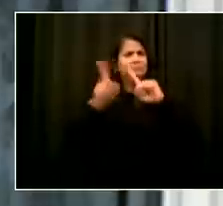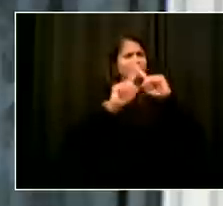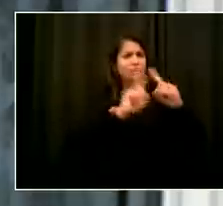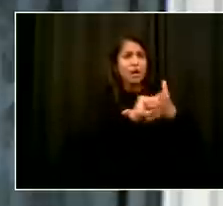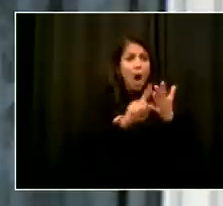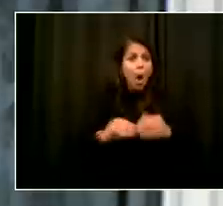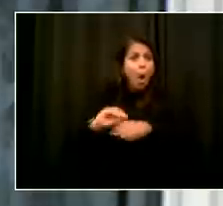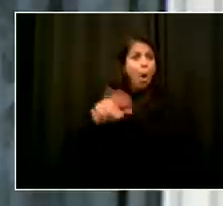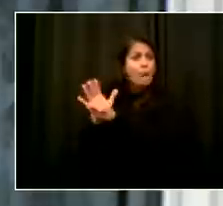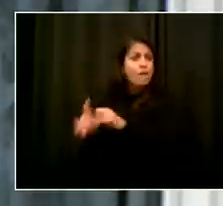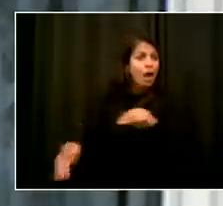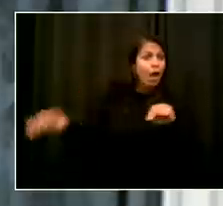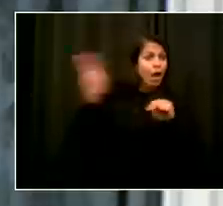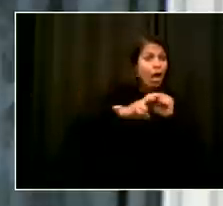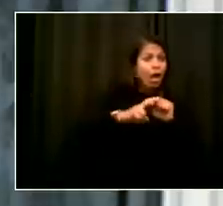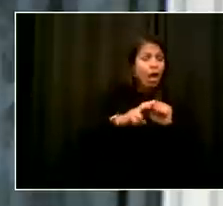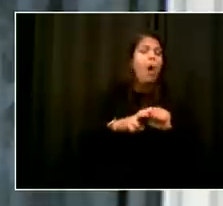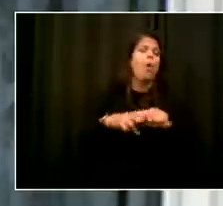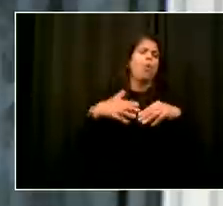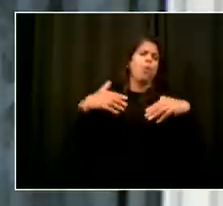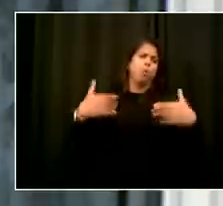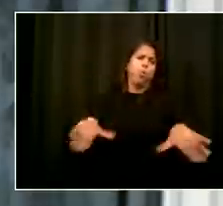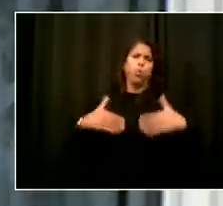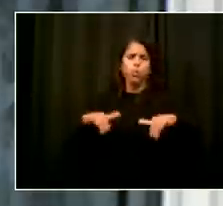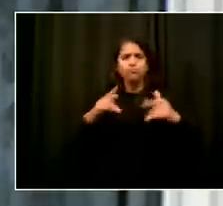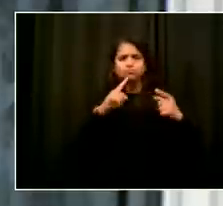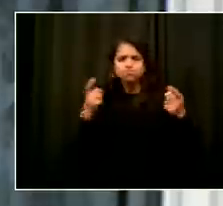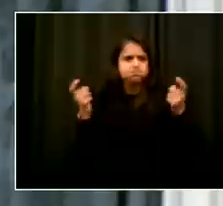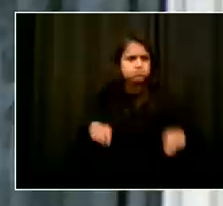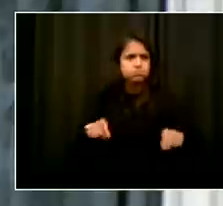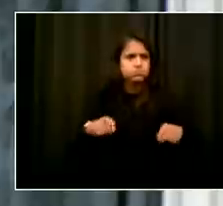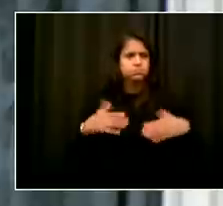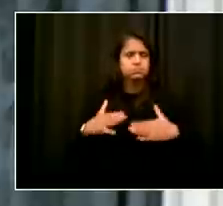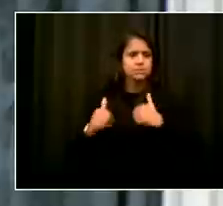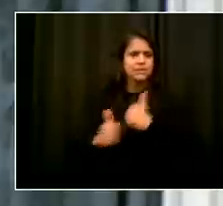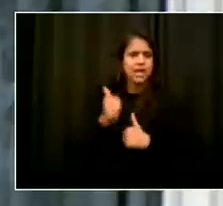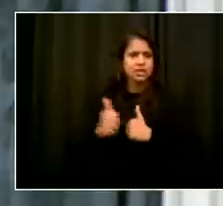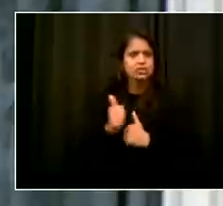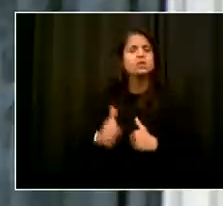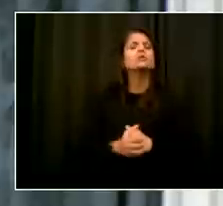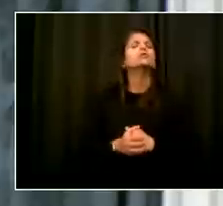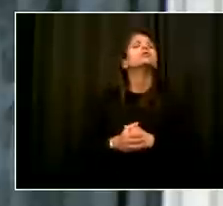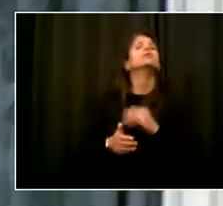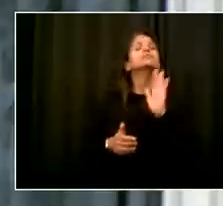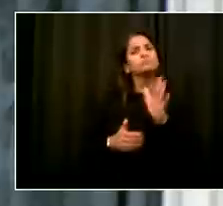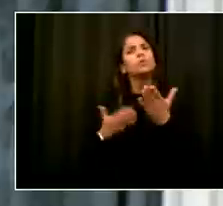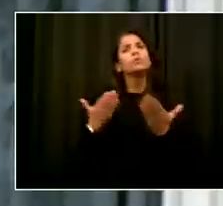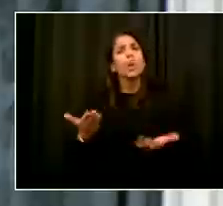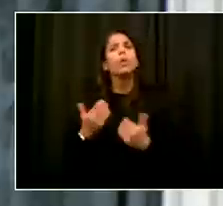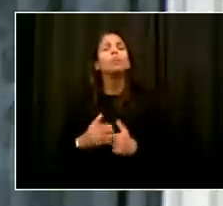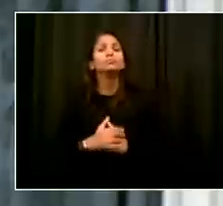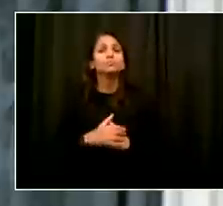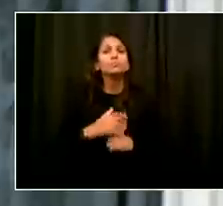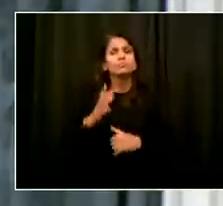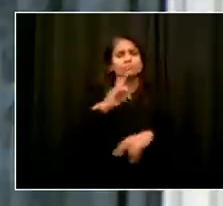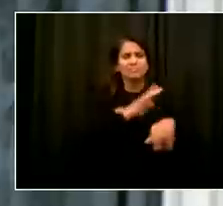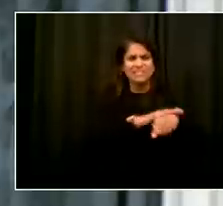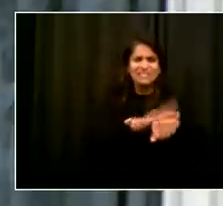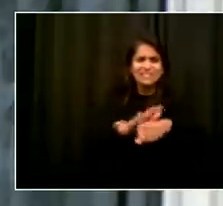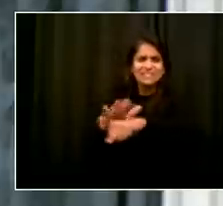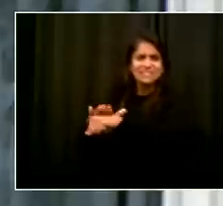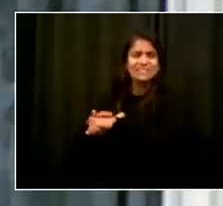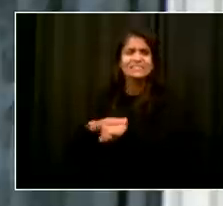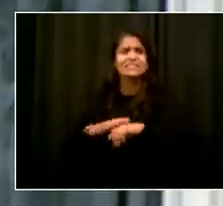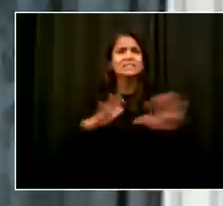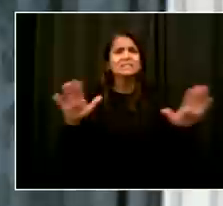notice that warns at-risk New Yorkers about the growth in COVID and that urges appropriate precautions.